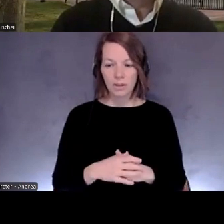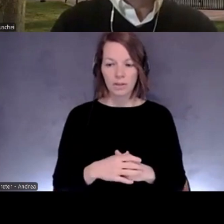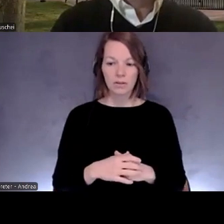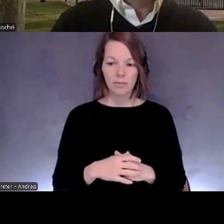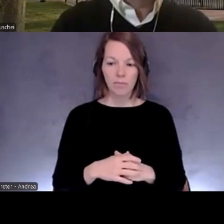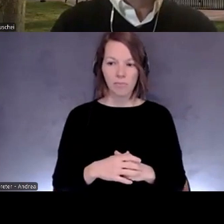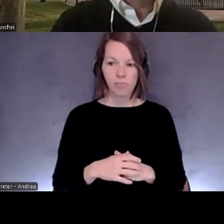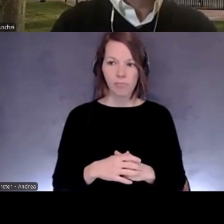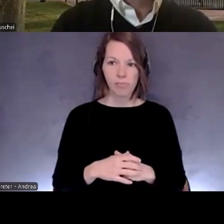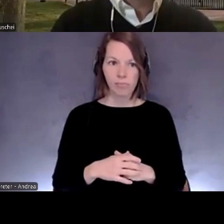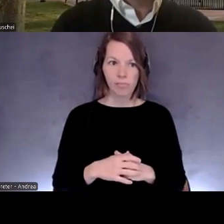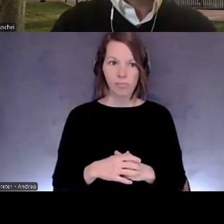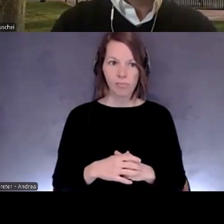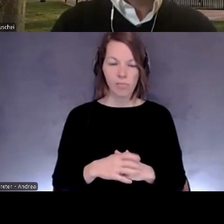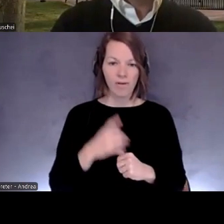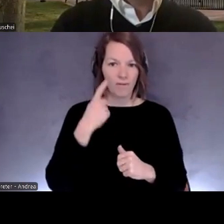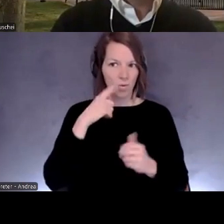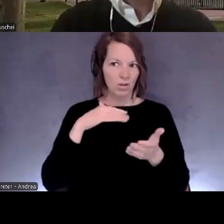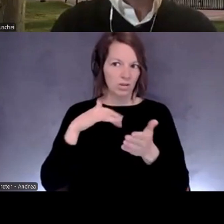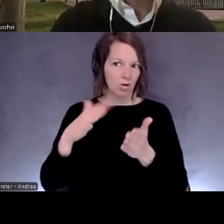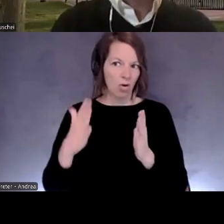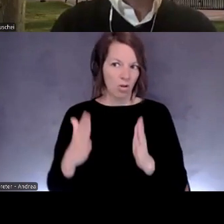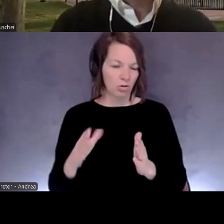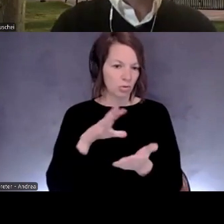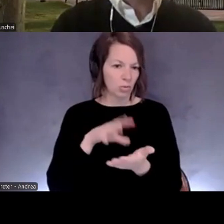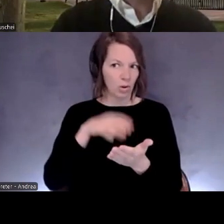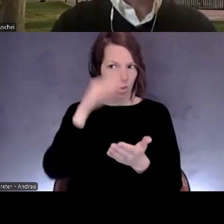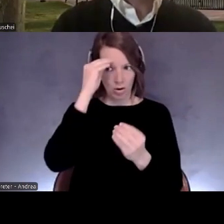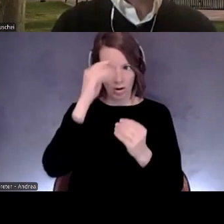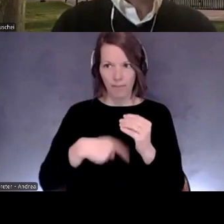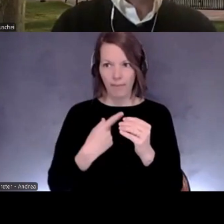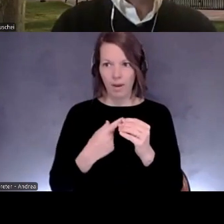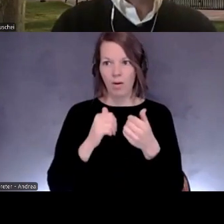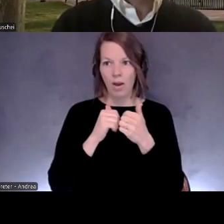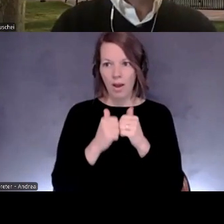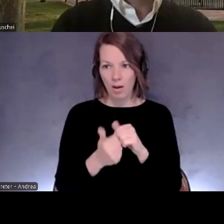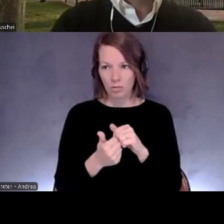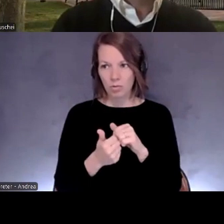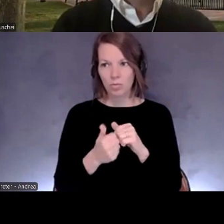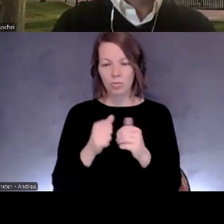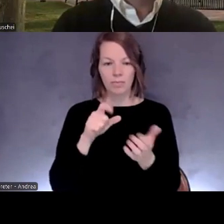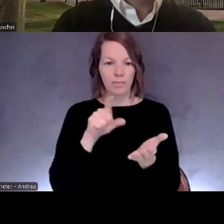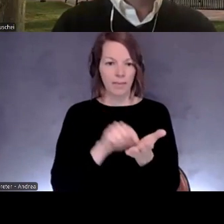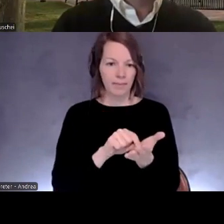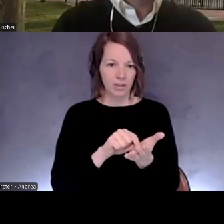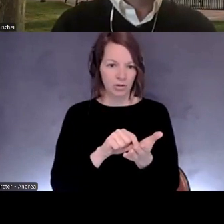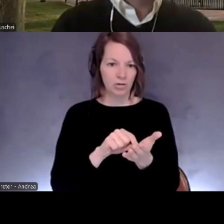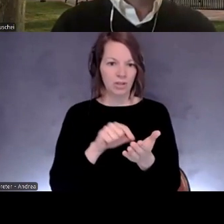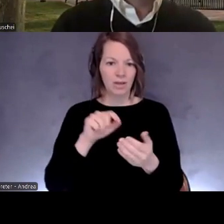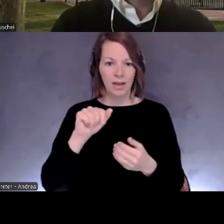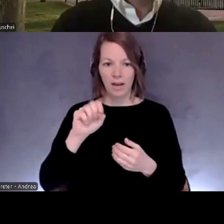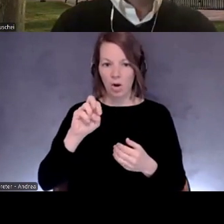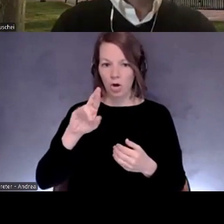for the scholars to learn about how to publish in